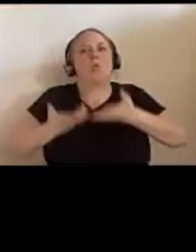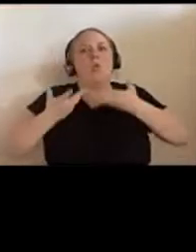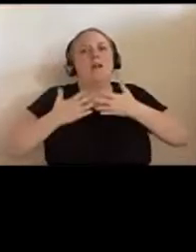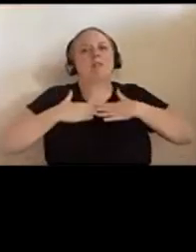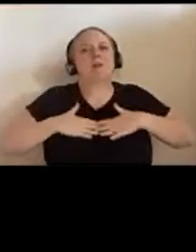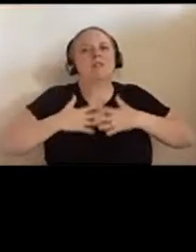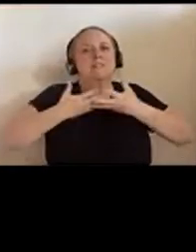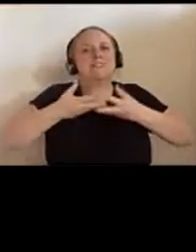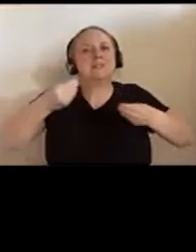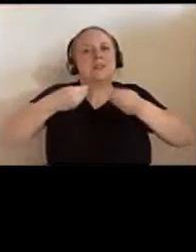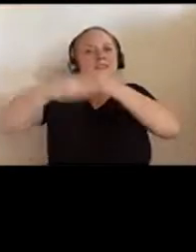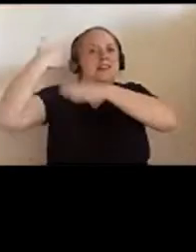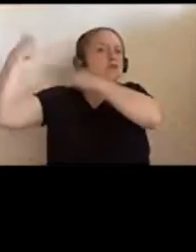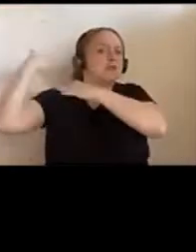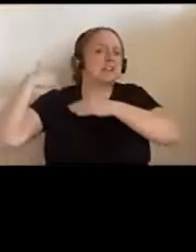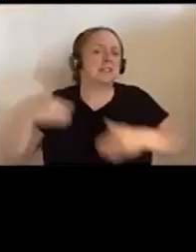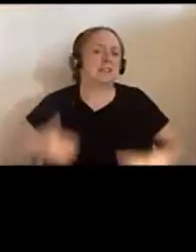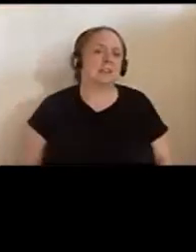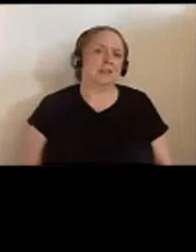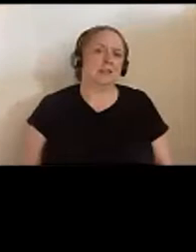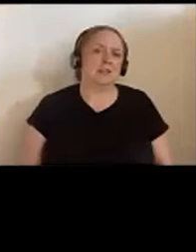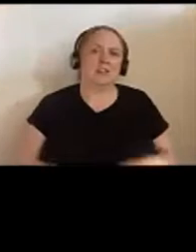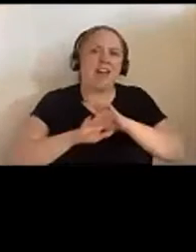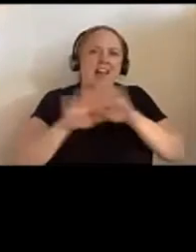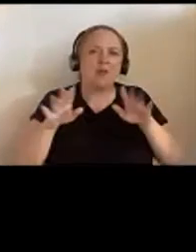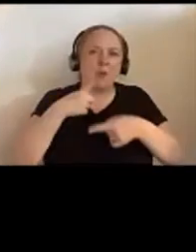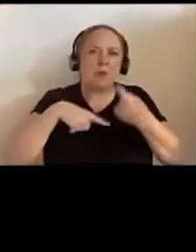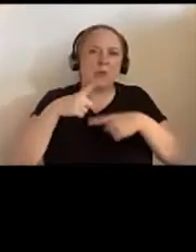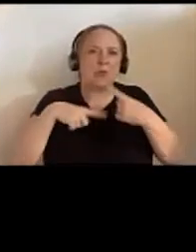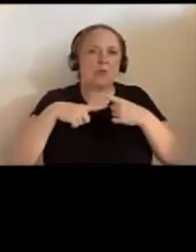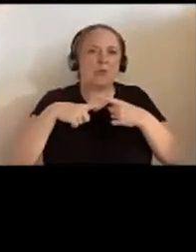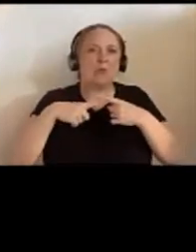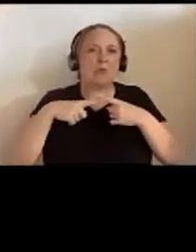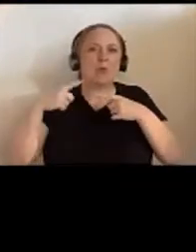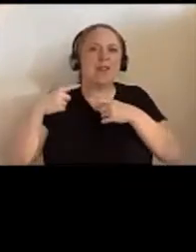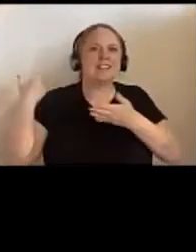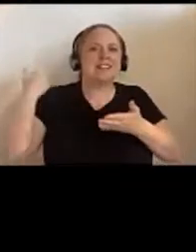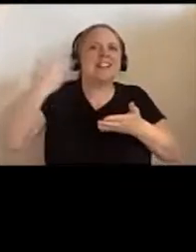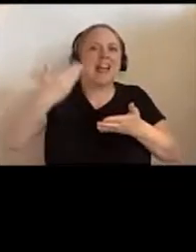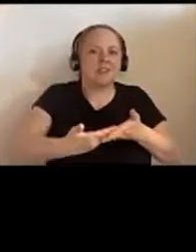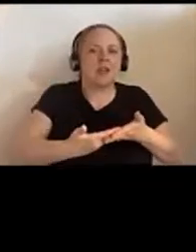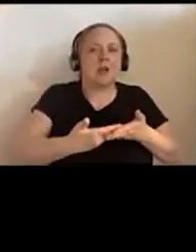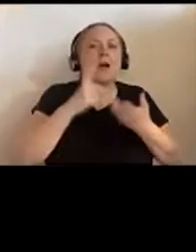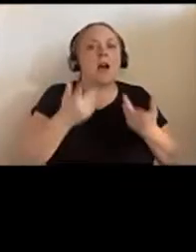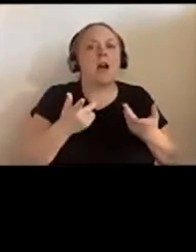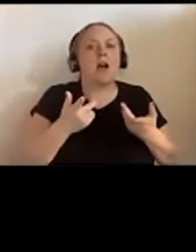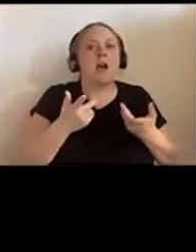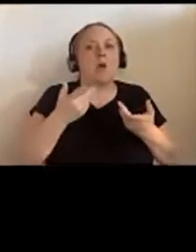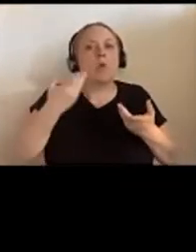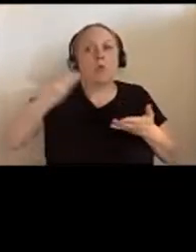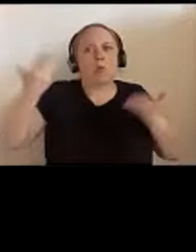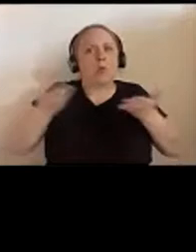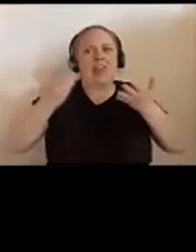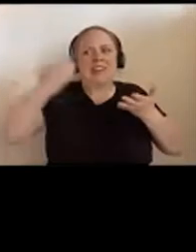history. They haven't, because we're obviously descendants, but you know, in terms of where they sit in history and how you hold